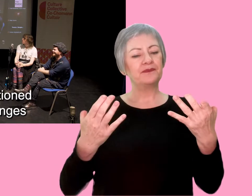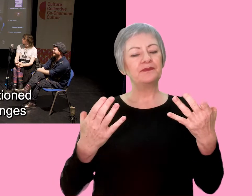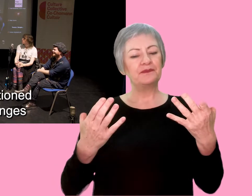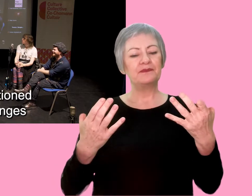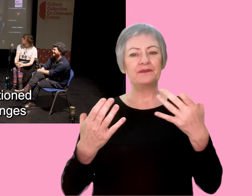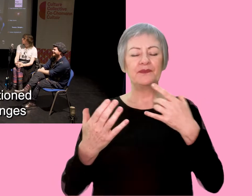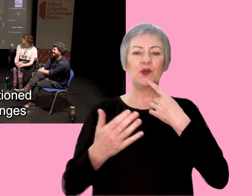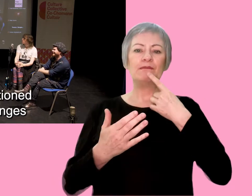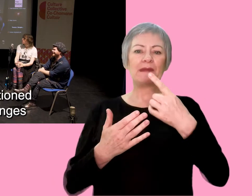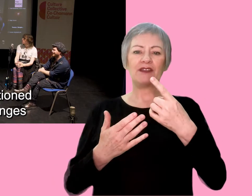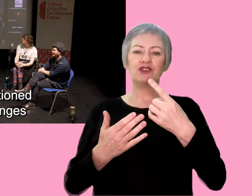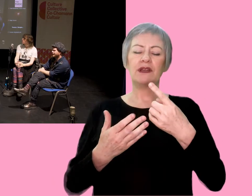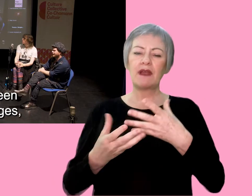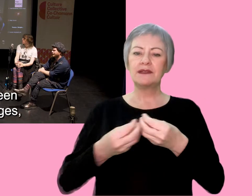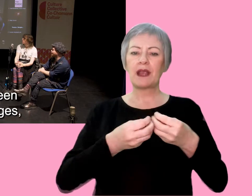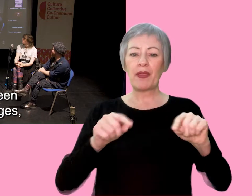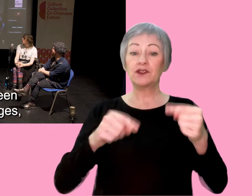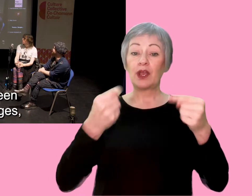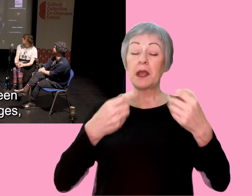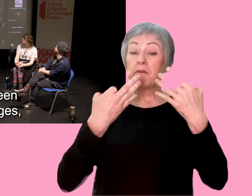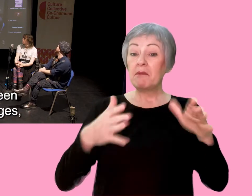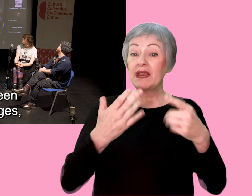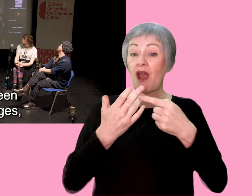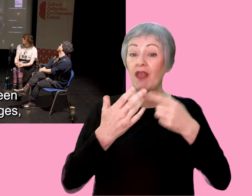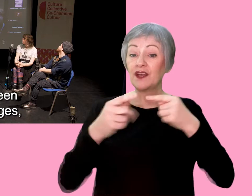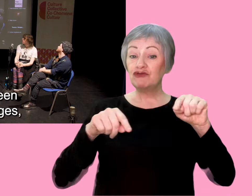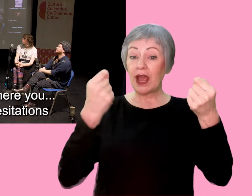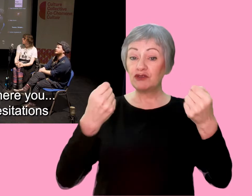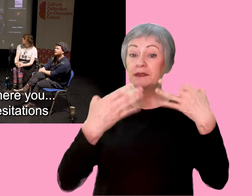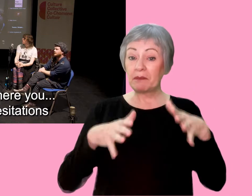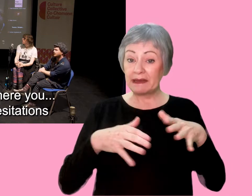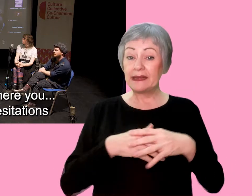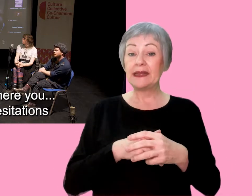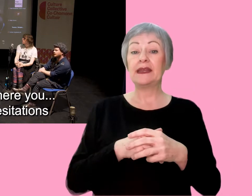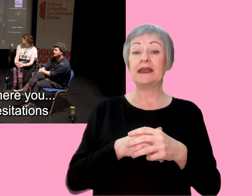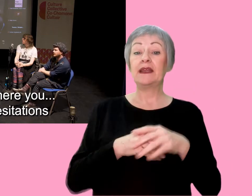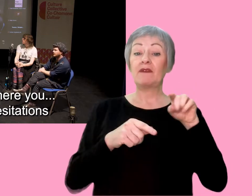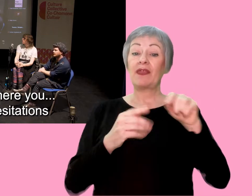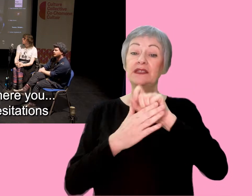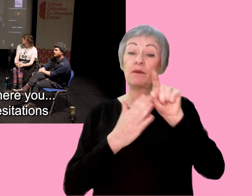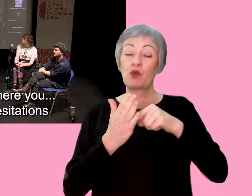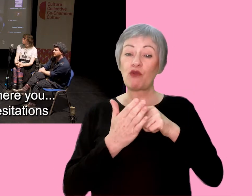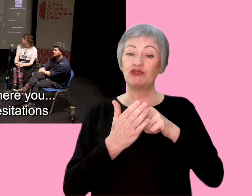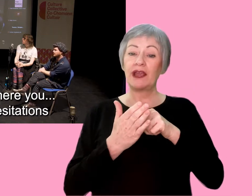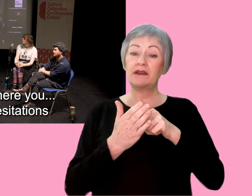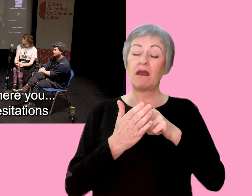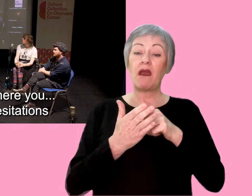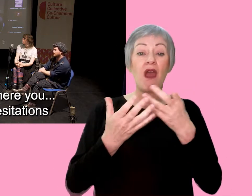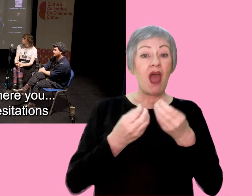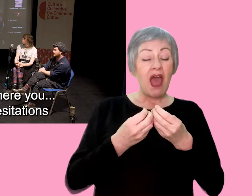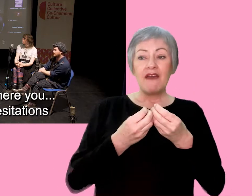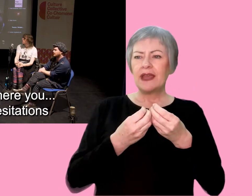I suppose you mentioned some of the challenges, but have there been any other challenges, I think, of this project did you have